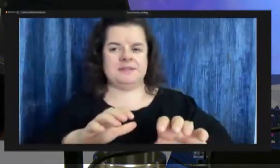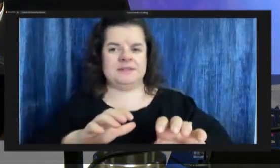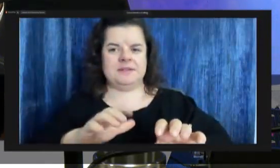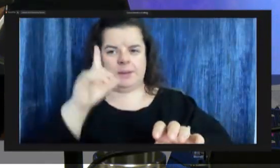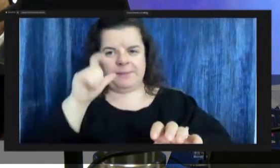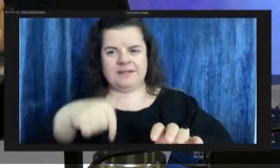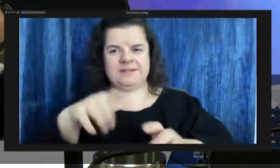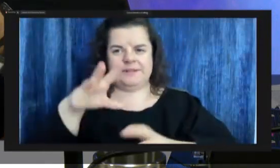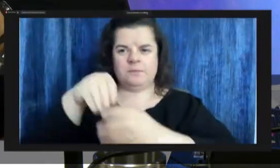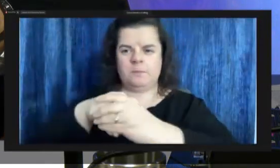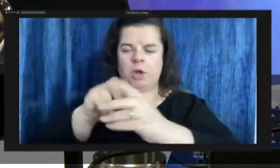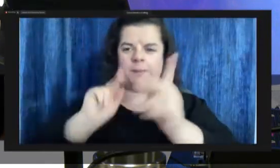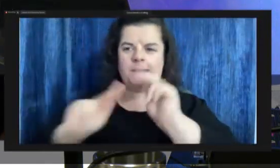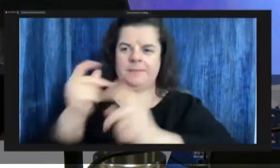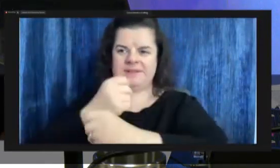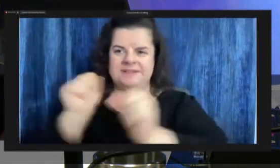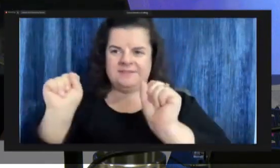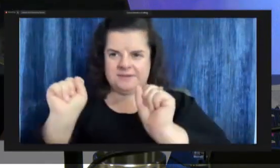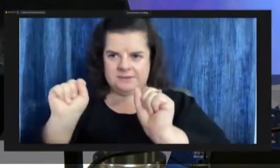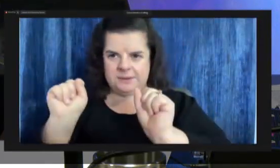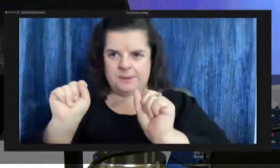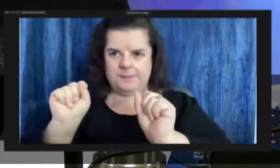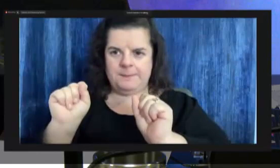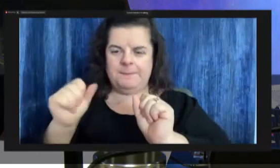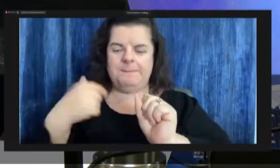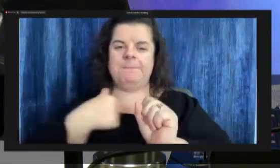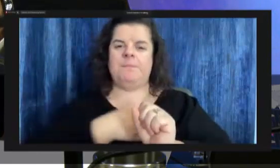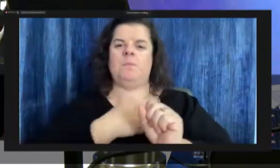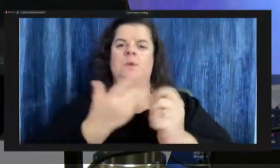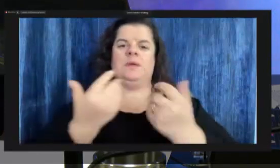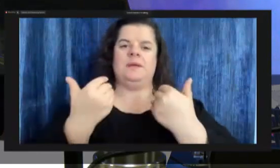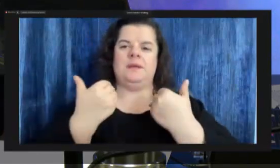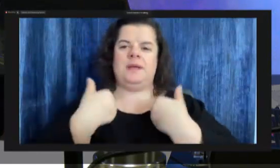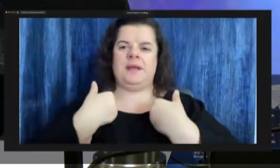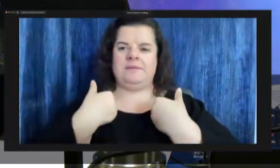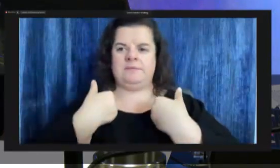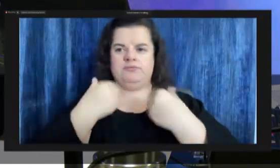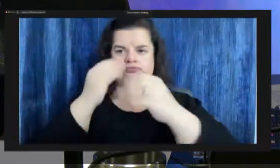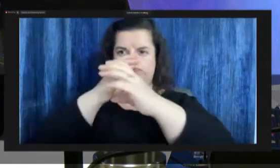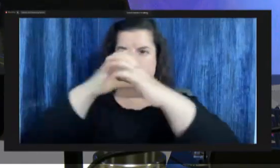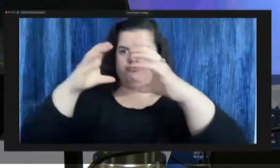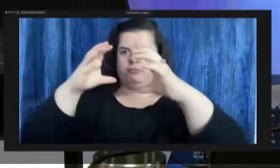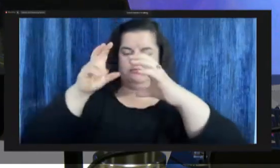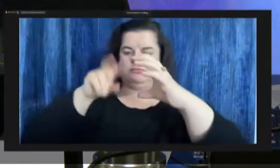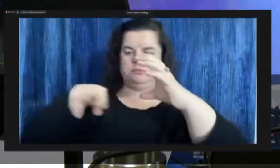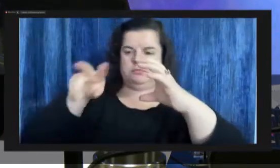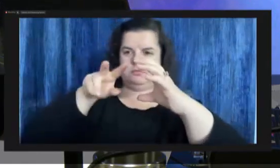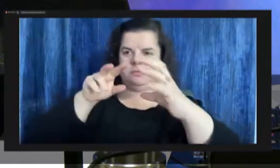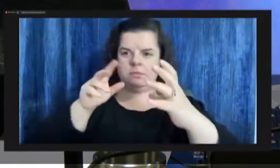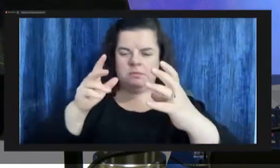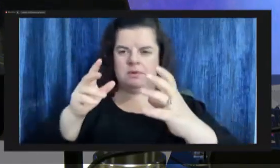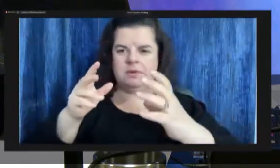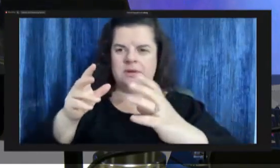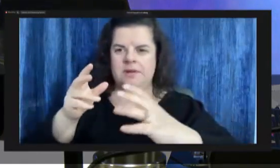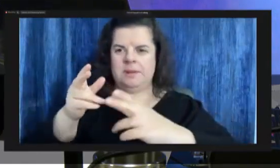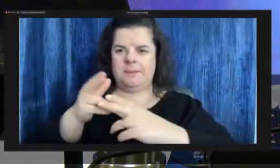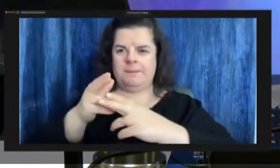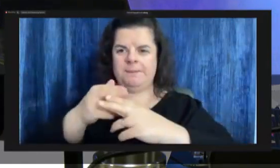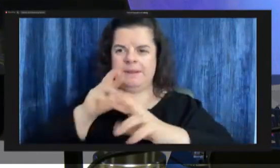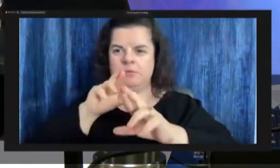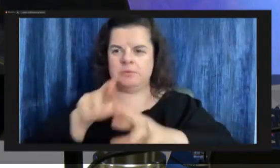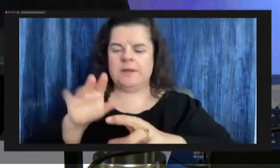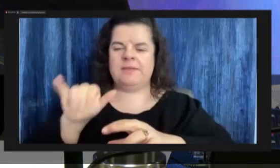within the Department of Public Safety. And so we sort of have that lens over it, which is in many many reasons a